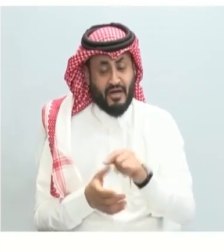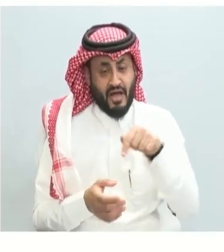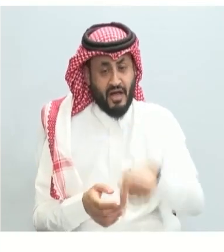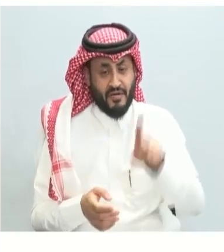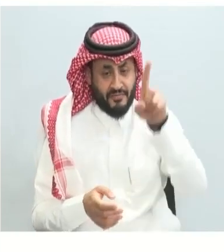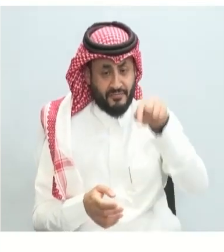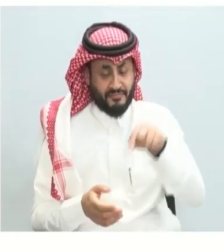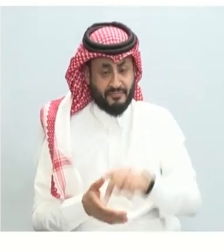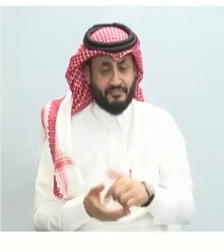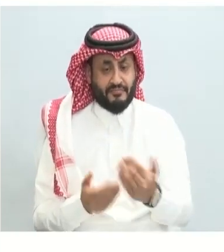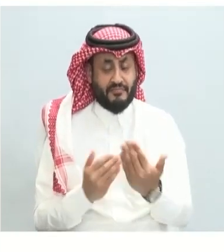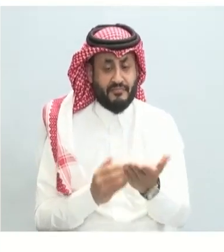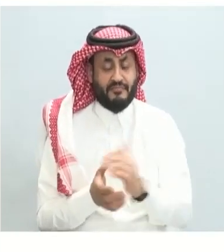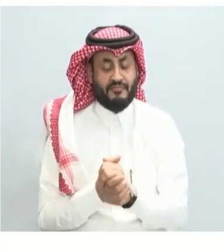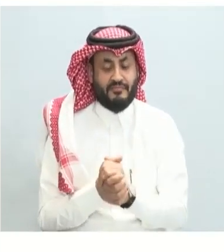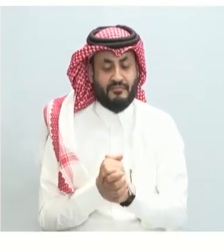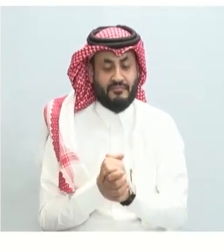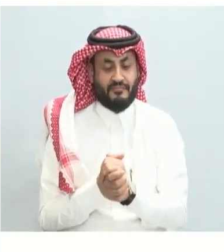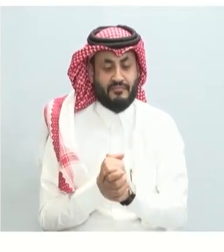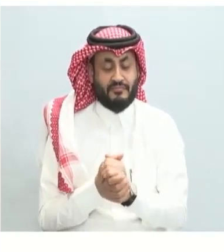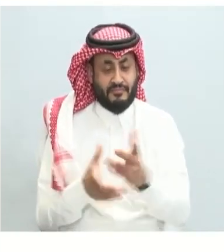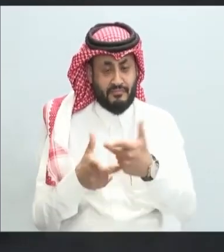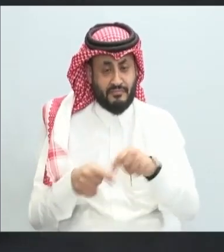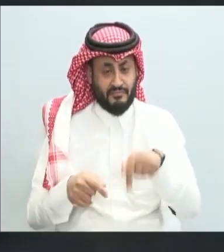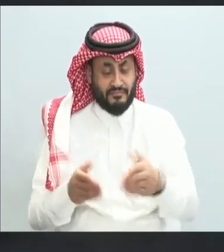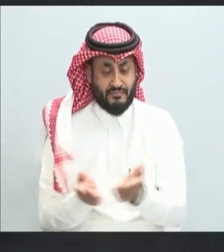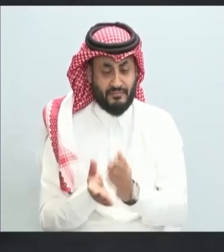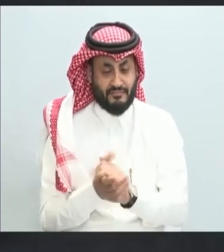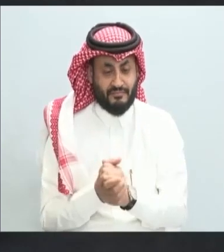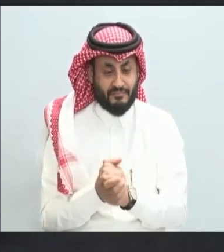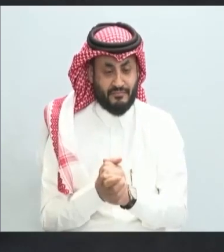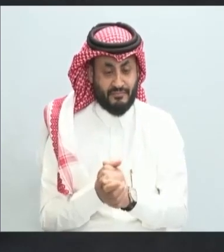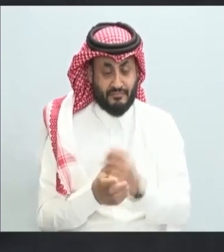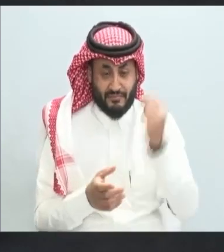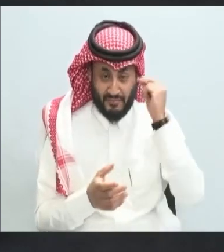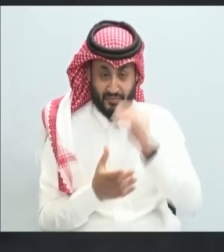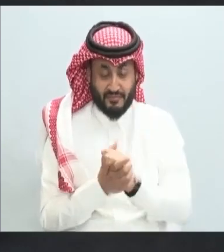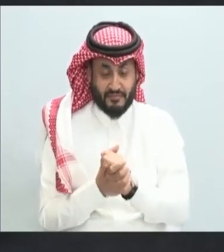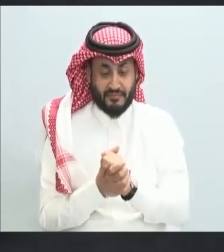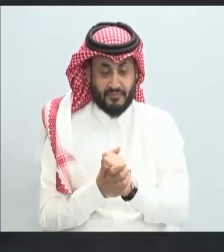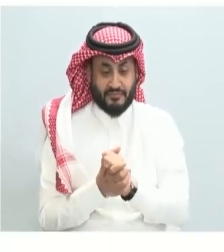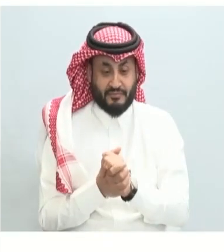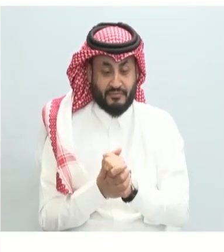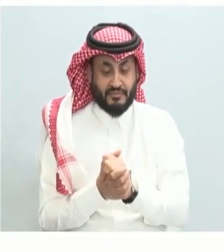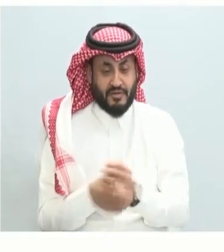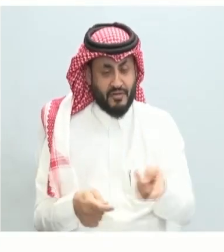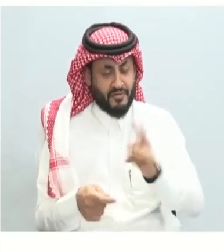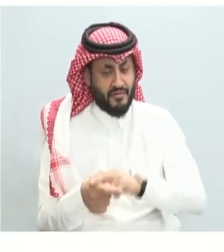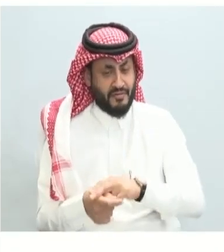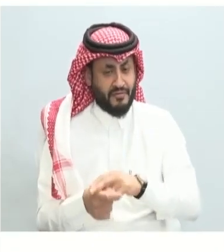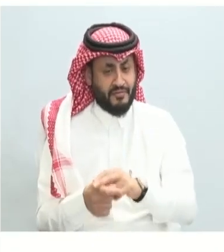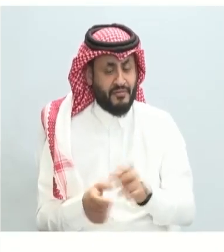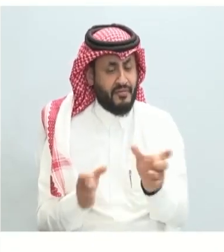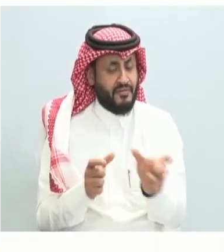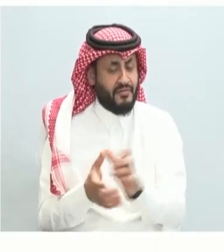our objectives in today's lesson. At the end of this lesson, we hope that you will be able to practice